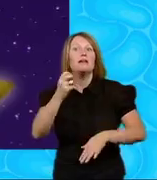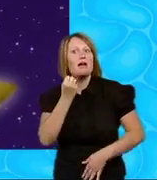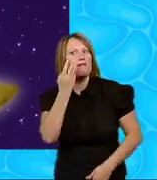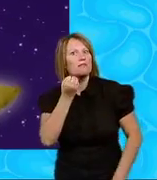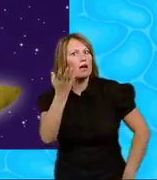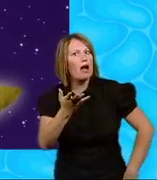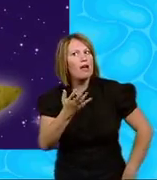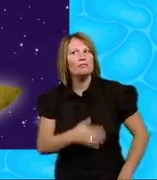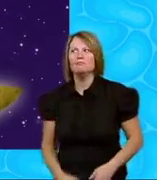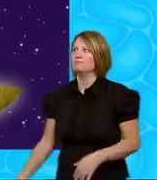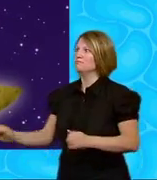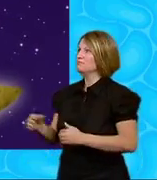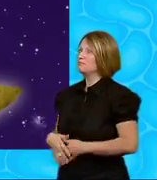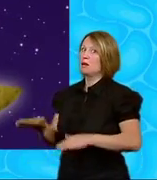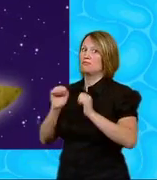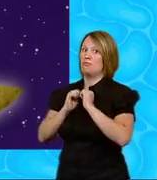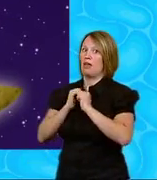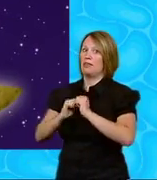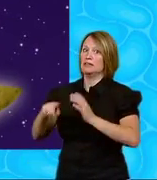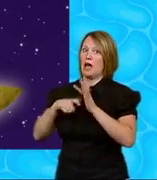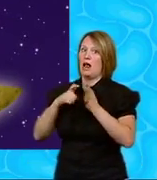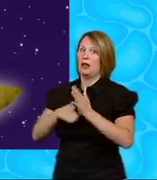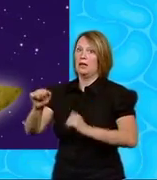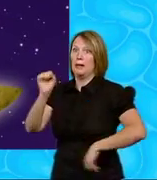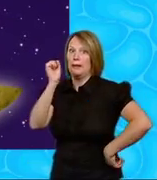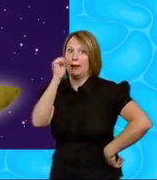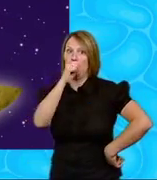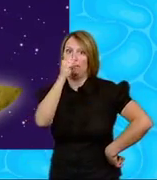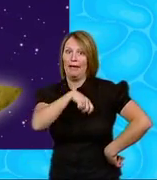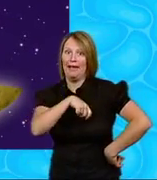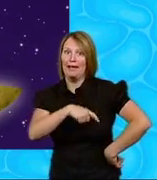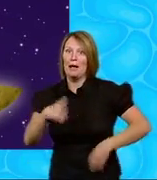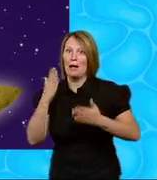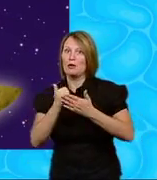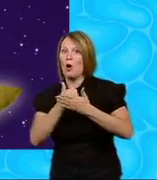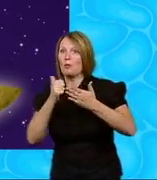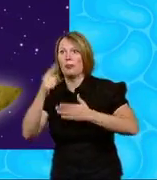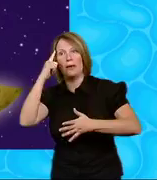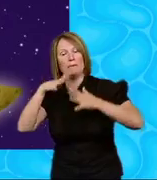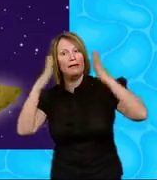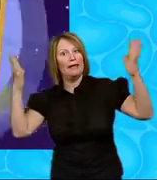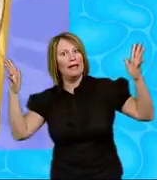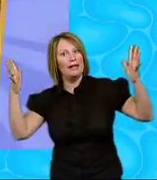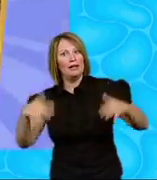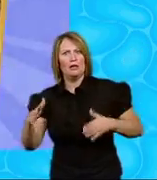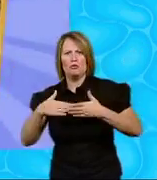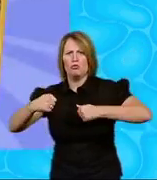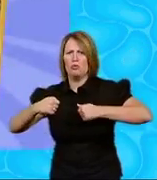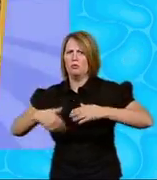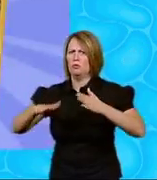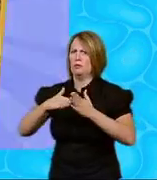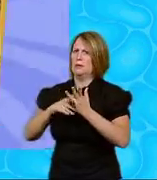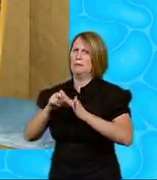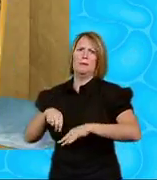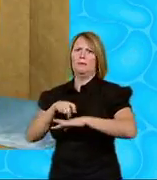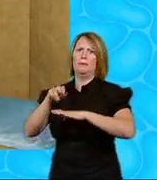Little brother Tyler and Mr. Guinea Pig, Pinky Dinky's always thinking big. Yes-a-rooney,